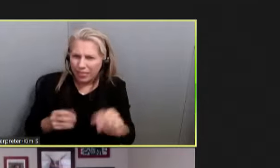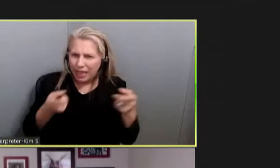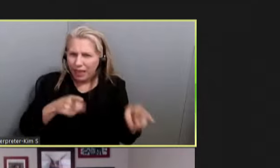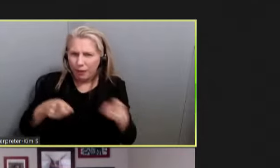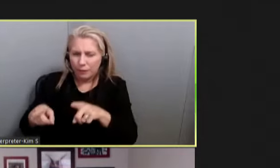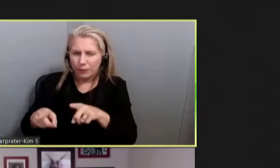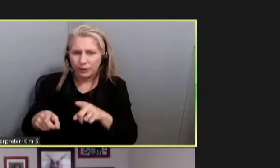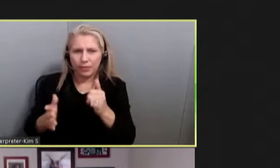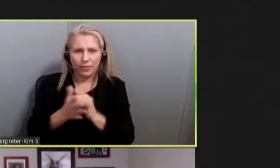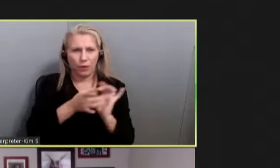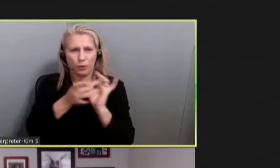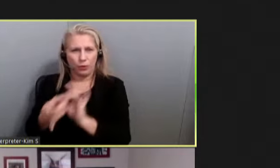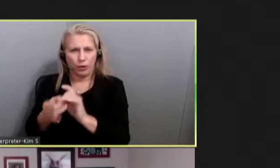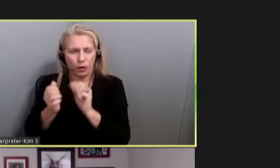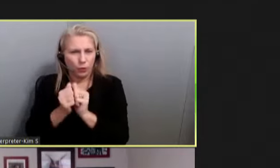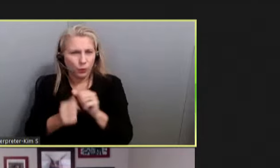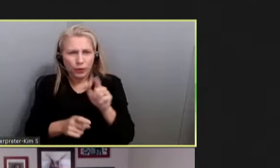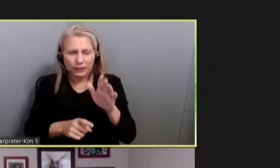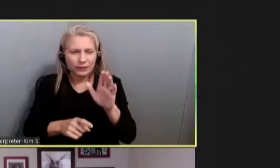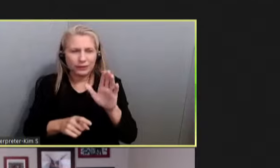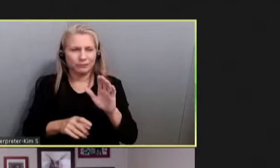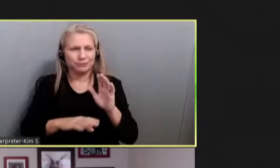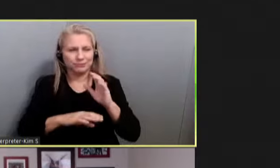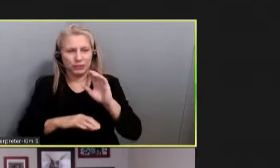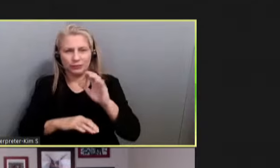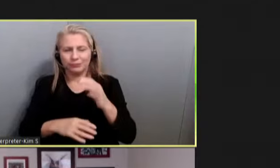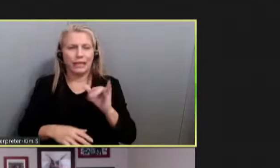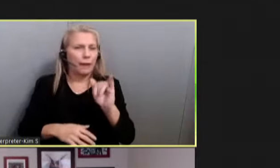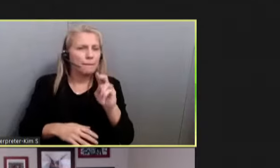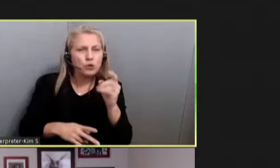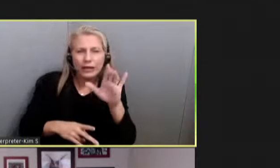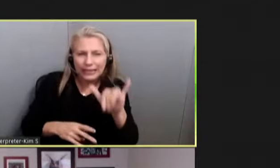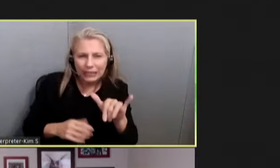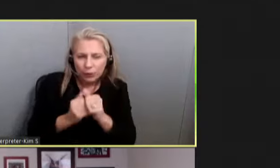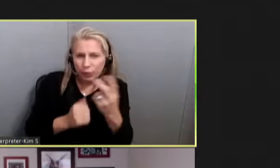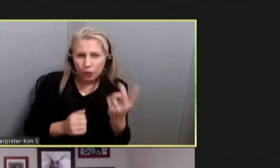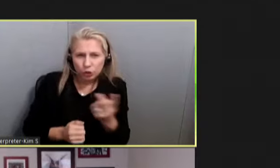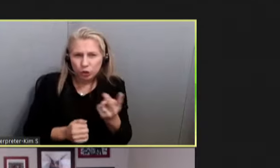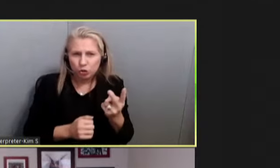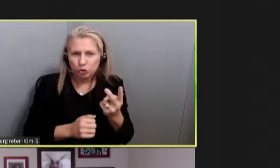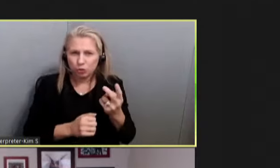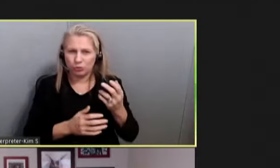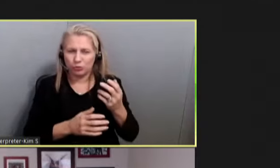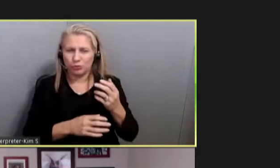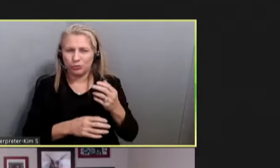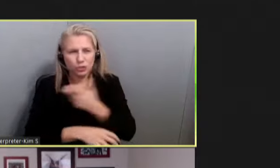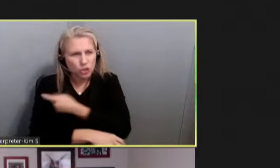having anything to do with the waning immunity from just the 2 shots?